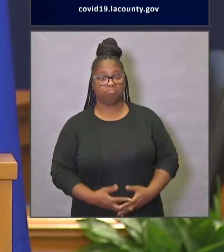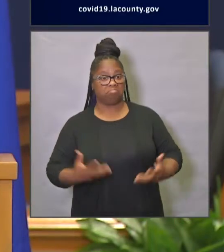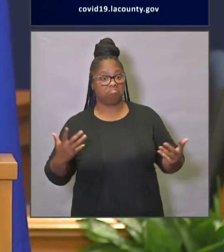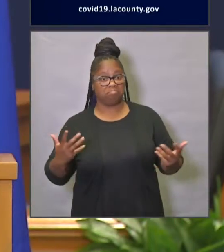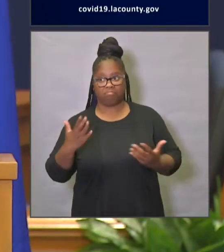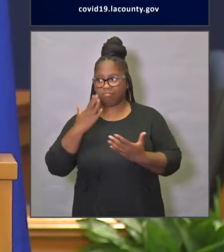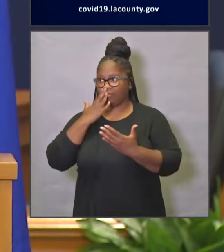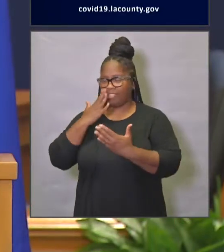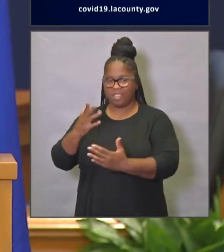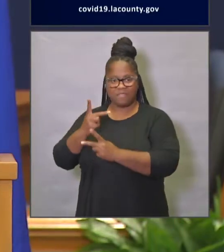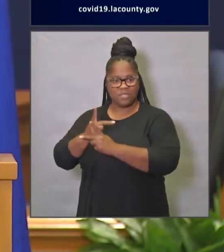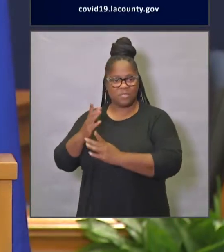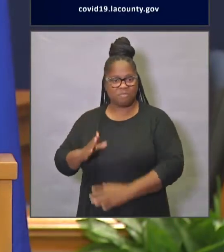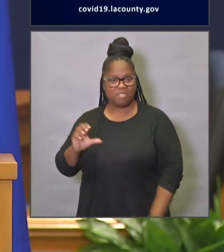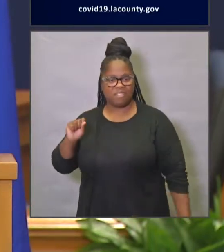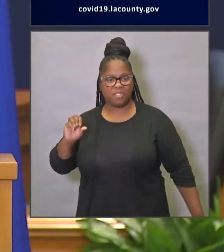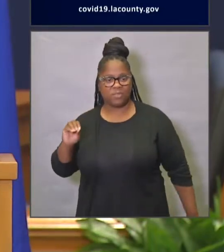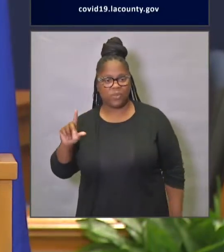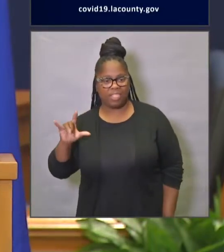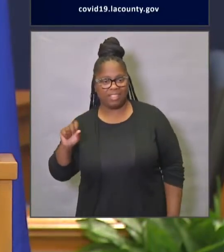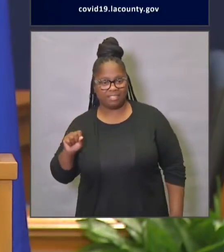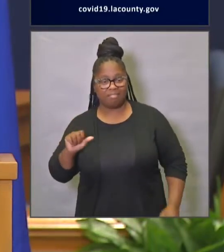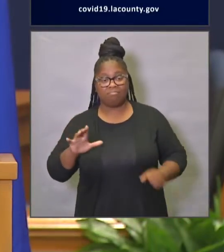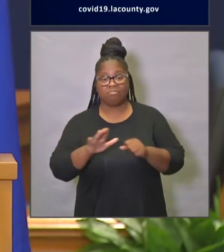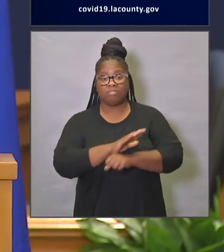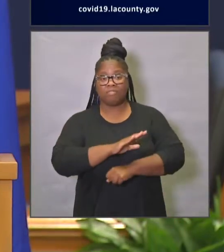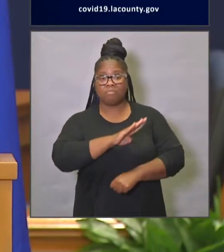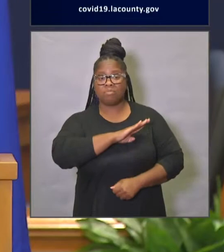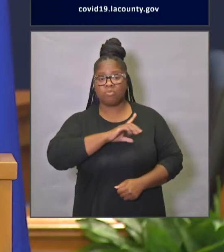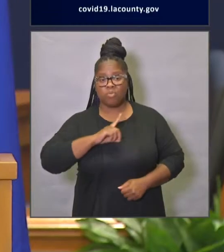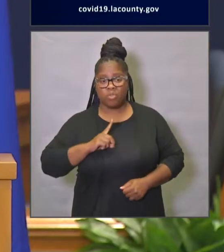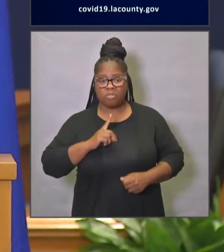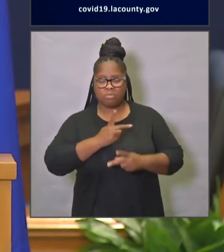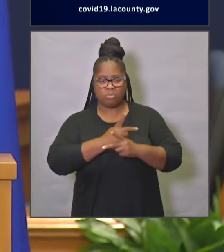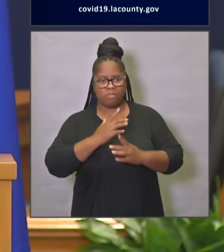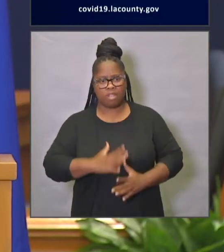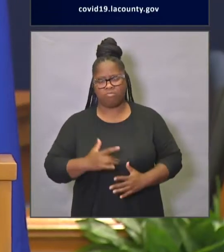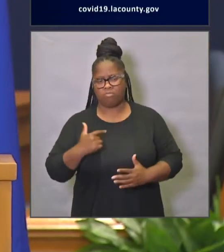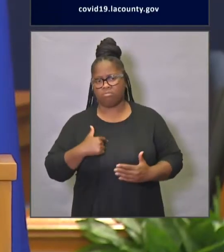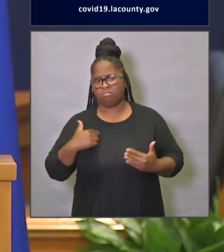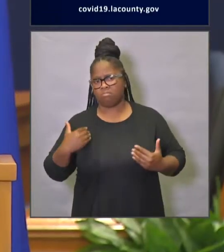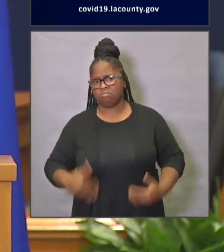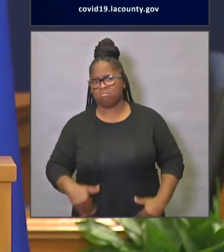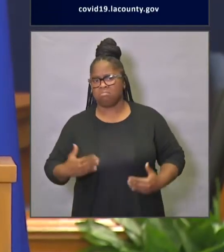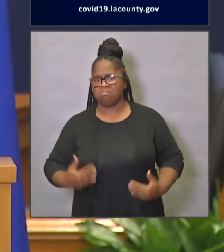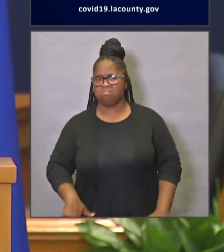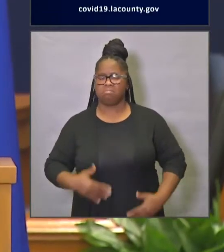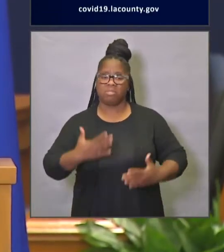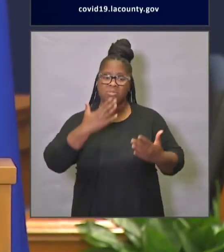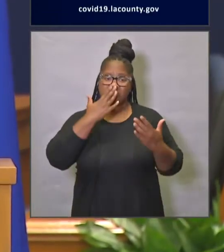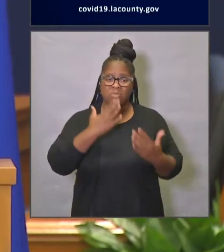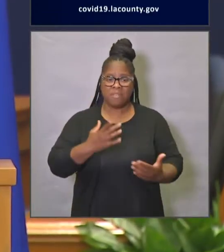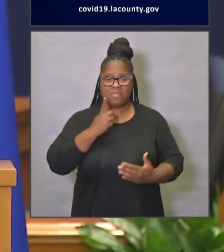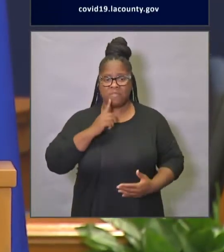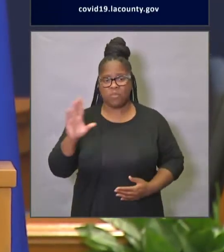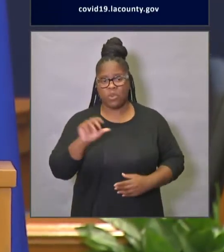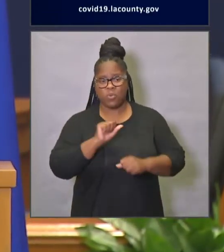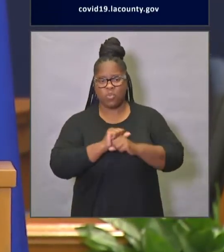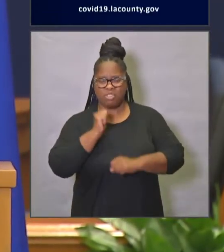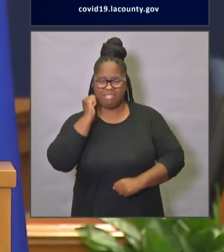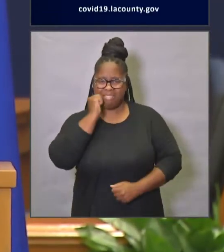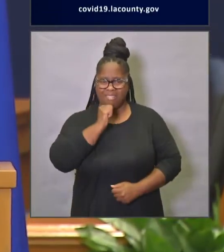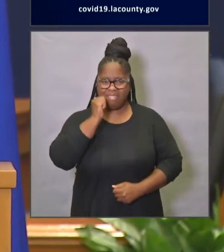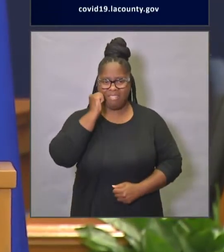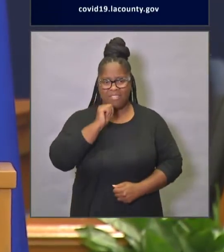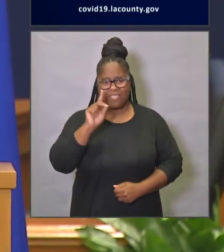Thank you, Supervisor Solis and the entire Board of Supervisors. I'm so grateful for the work you do each day to protect the health of